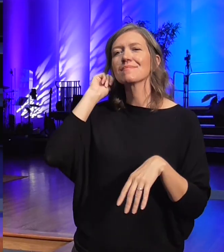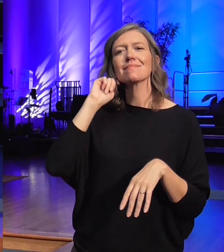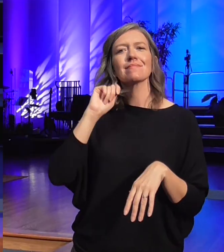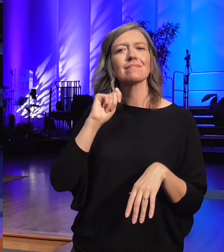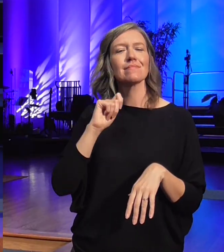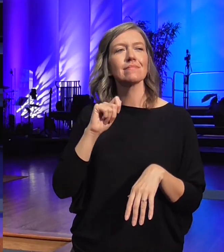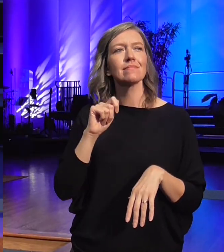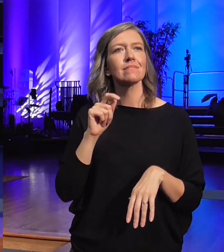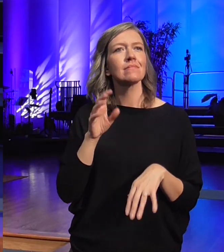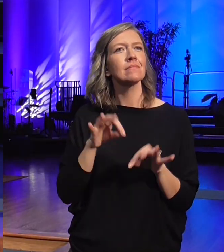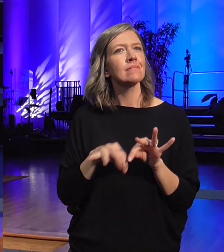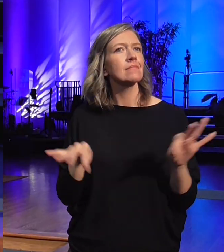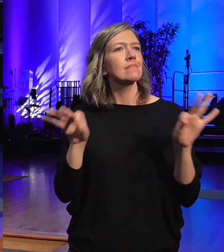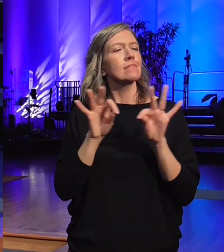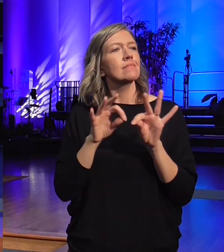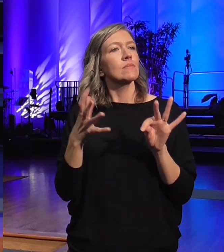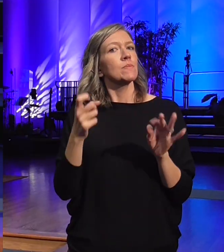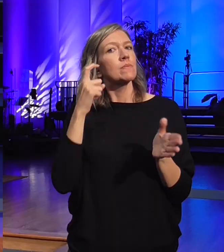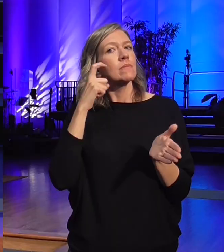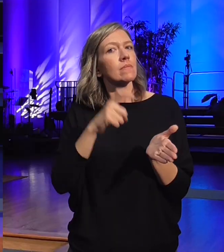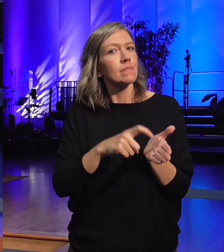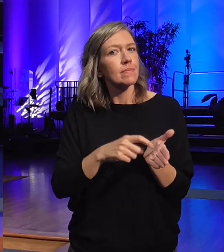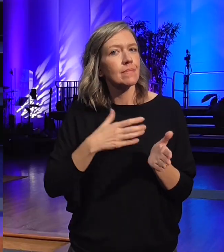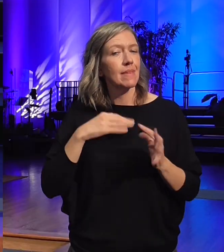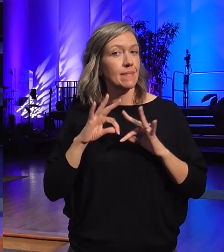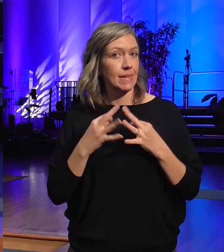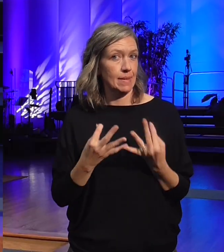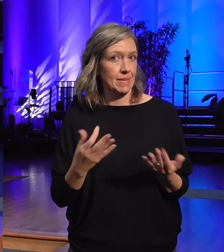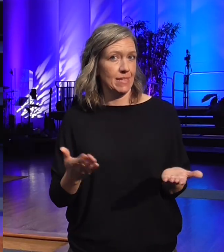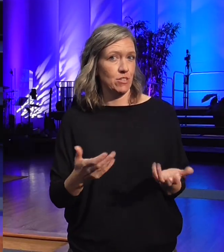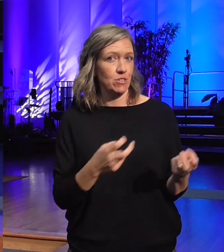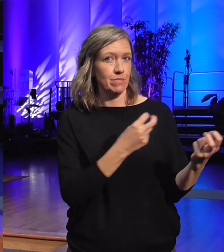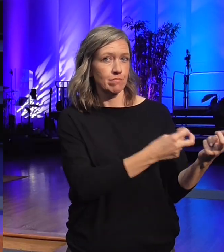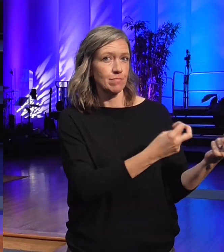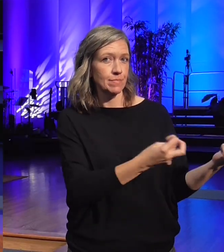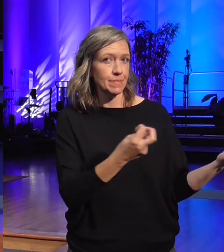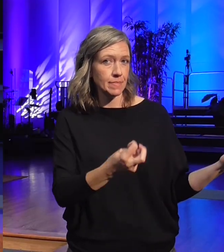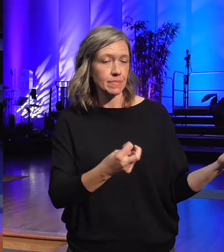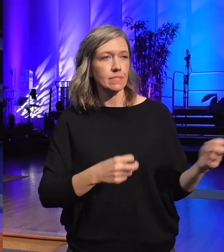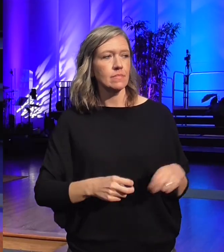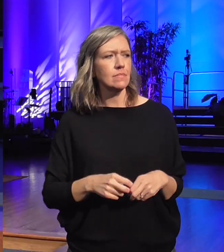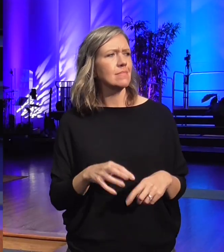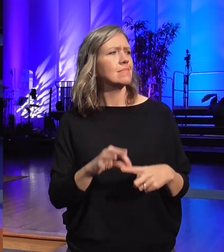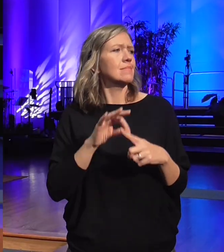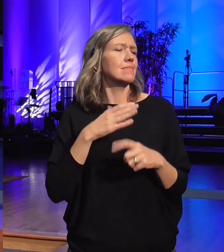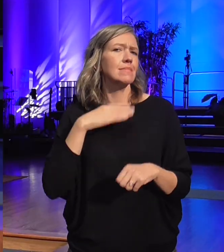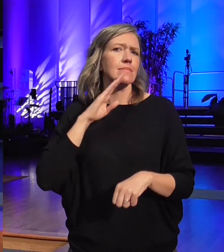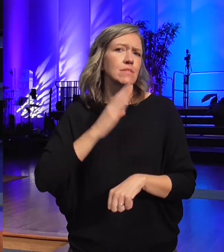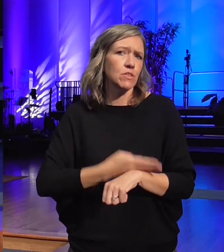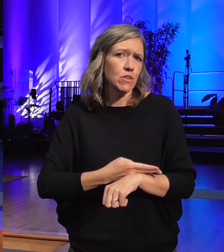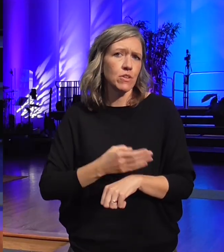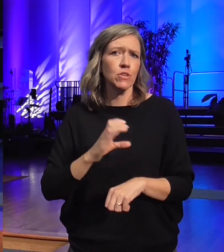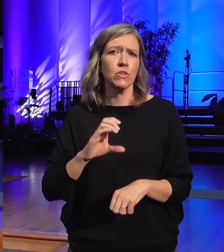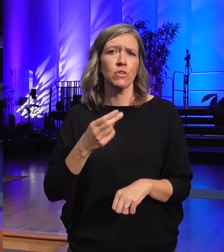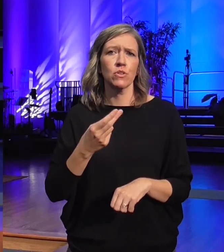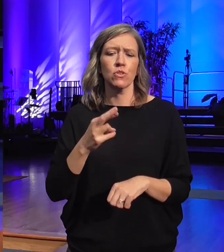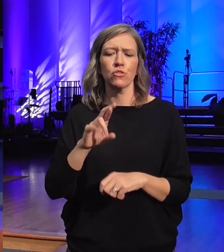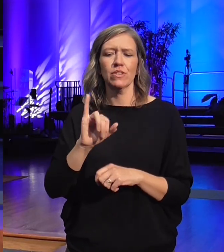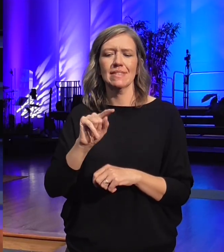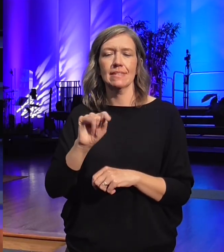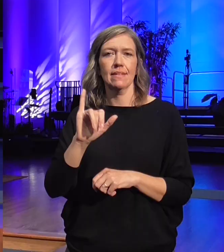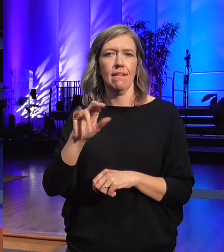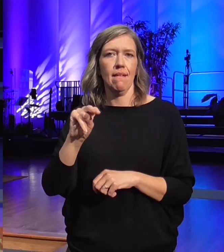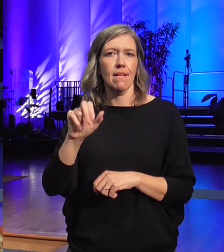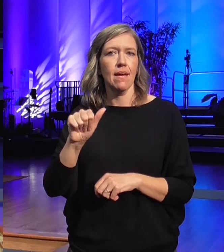And I just want to acknowledge my family over here, and especially my daughter, Christiana. Christiana was